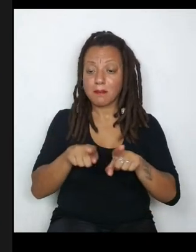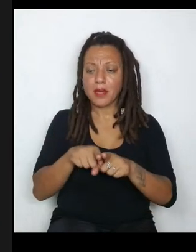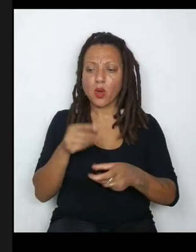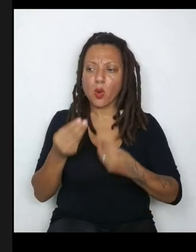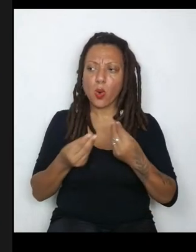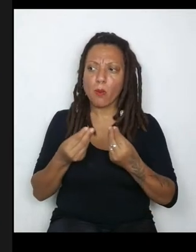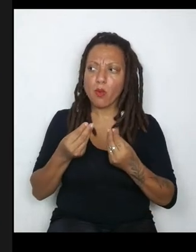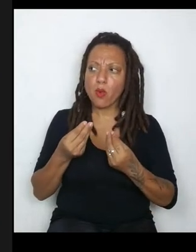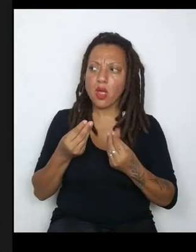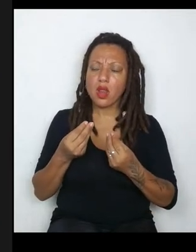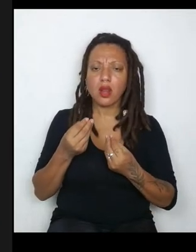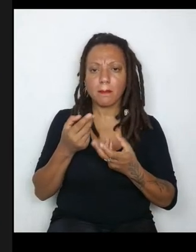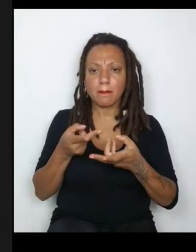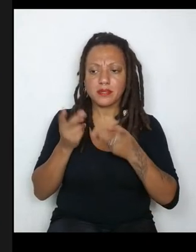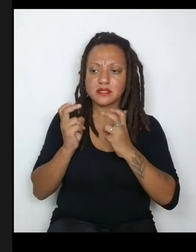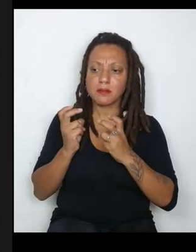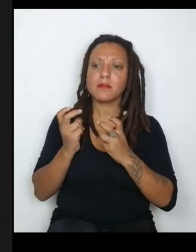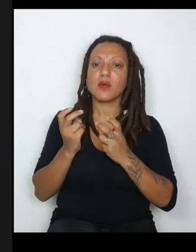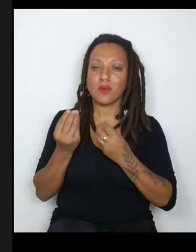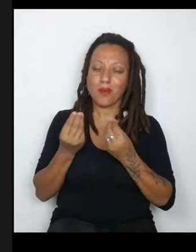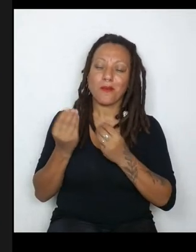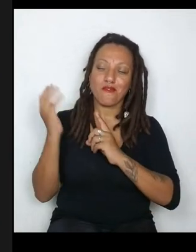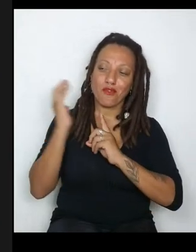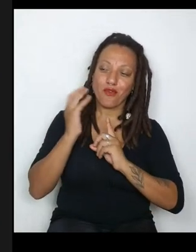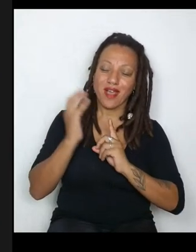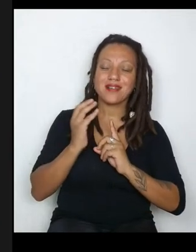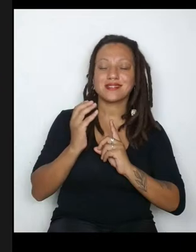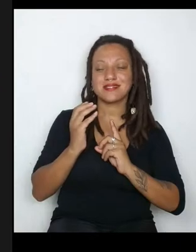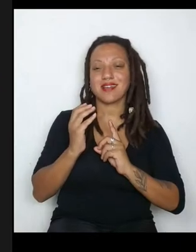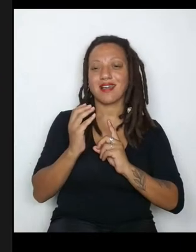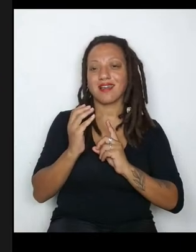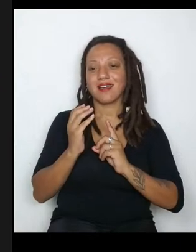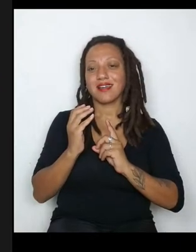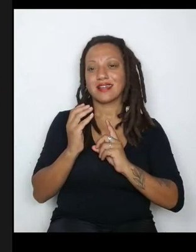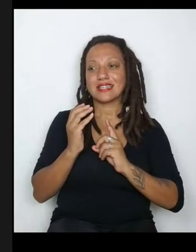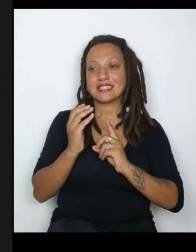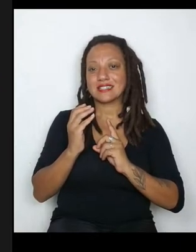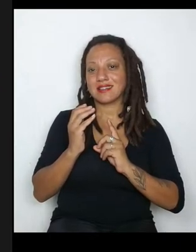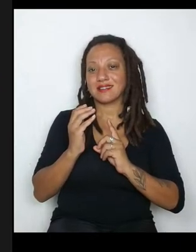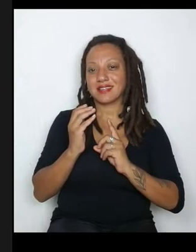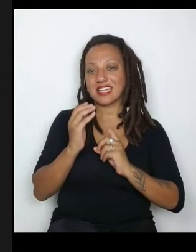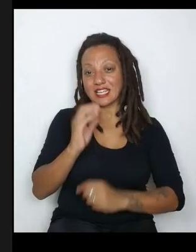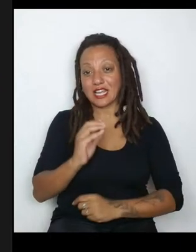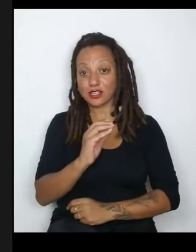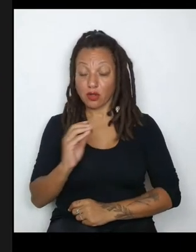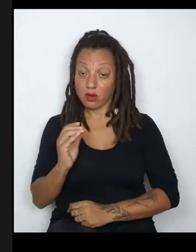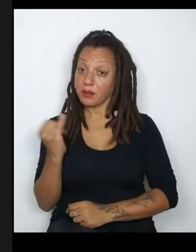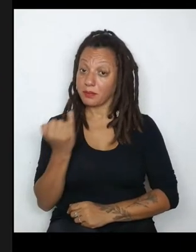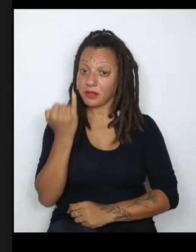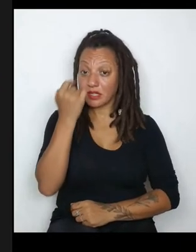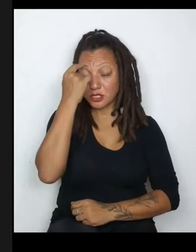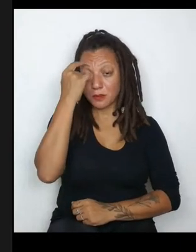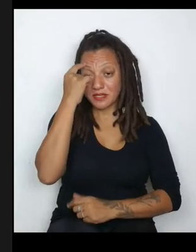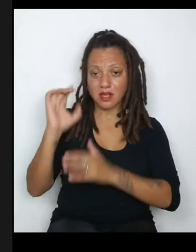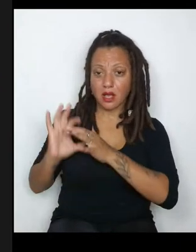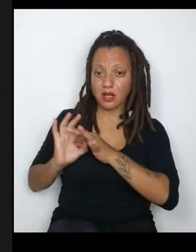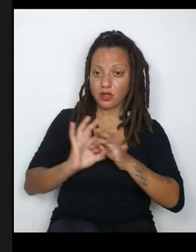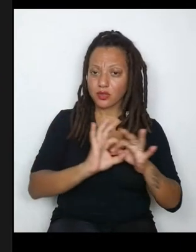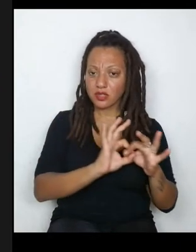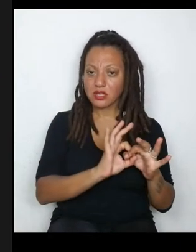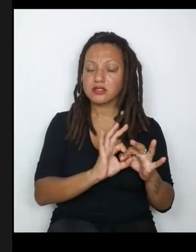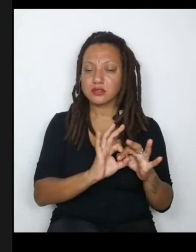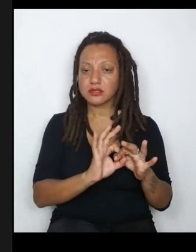works and also for himself i believe that he was under the influence of flora tristan and i believe it is very